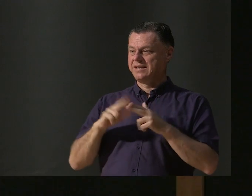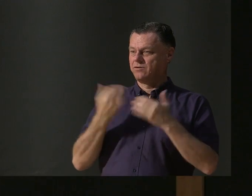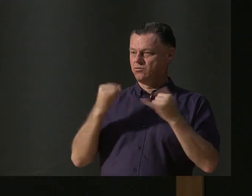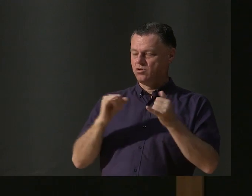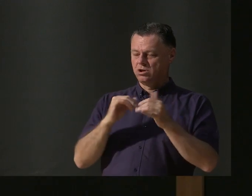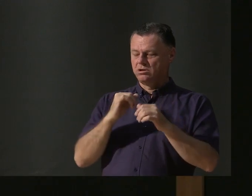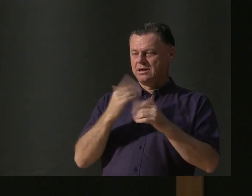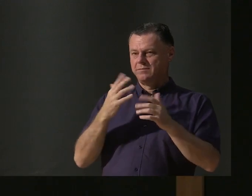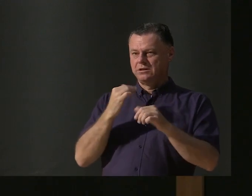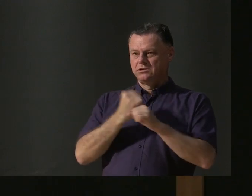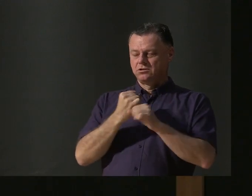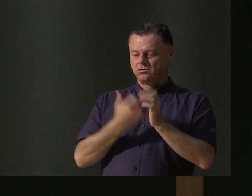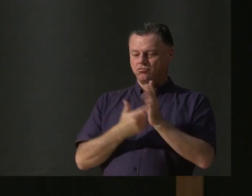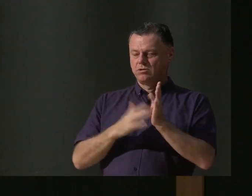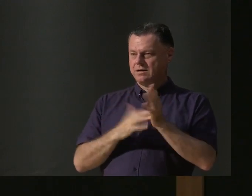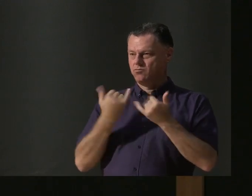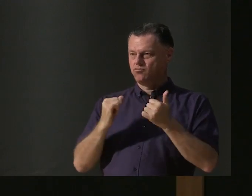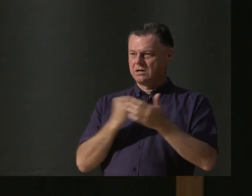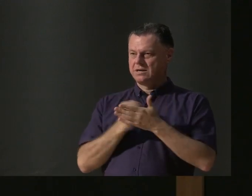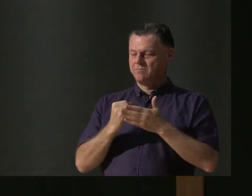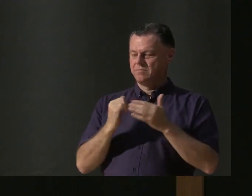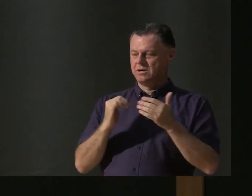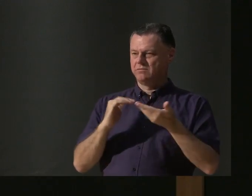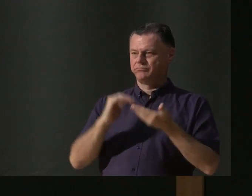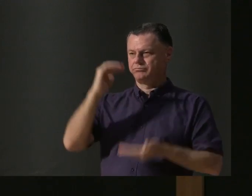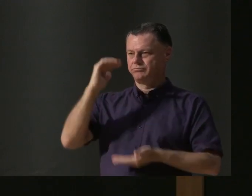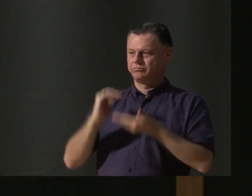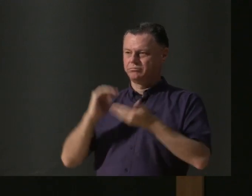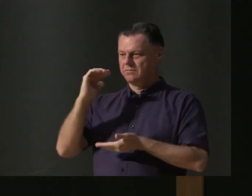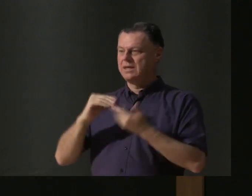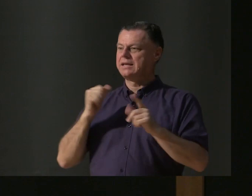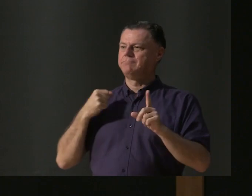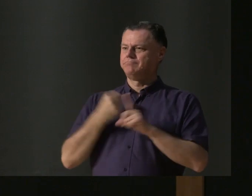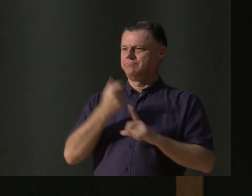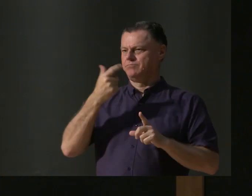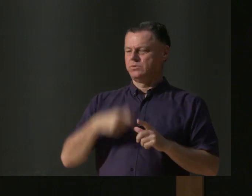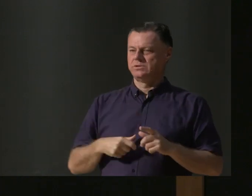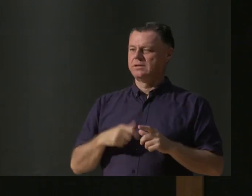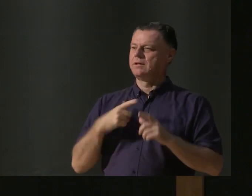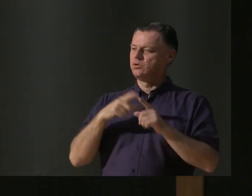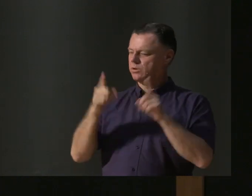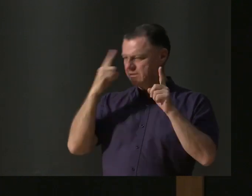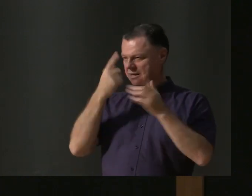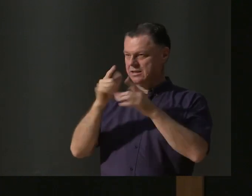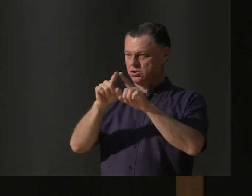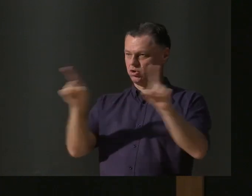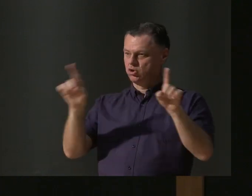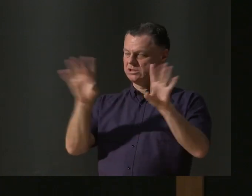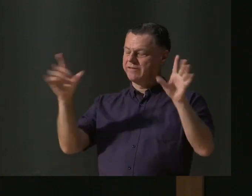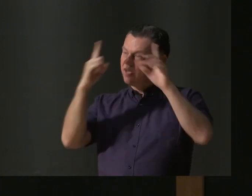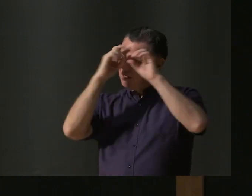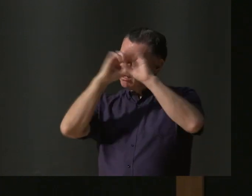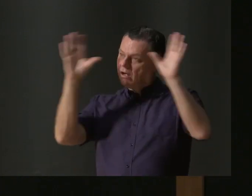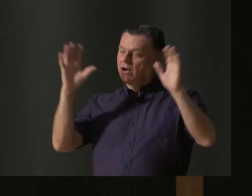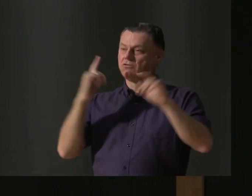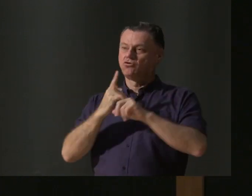grams, if we can change the way that we think and the way that we talk about diabetes just